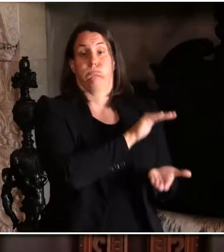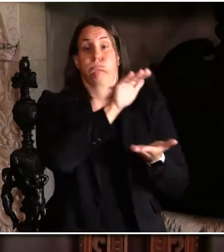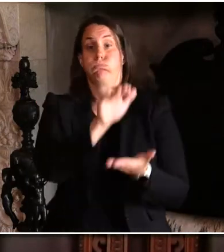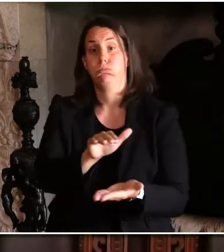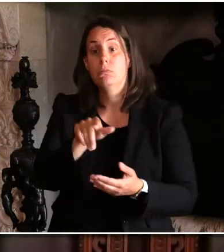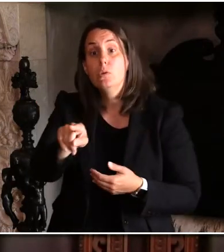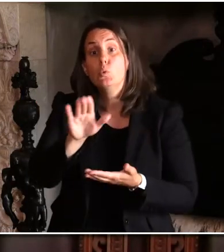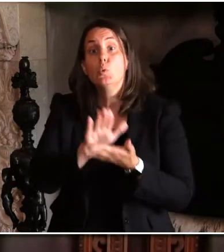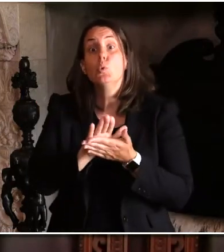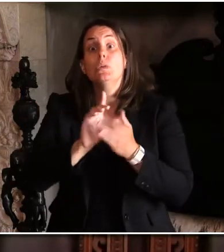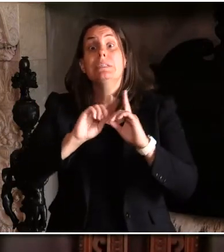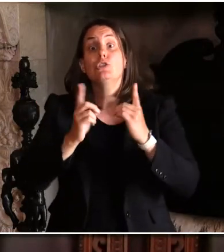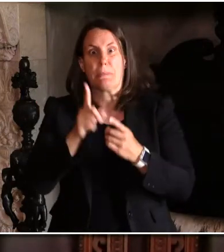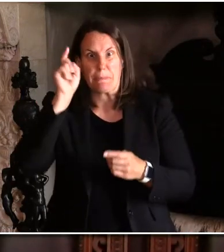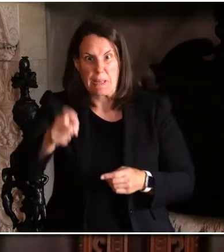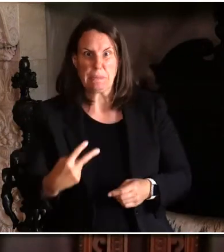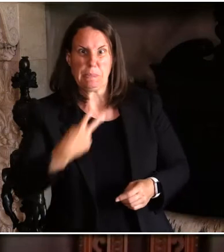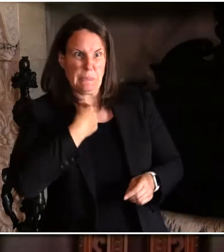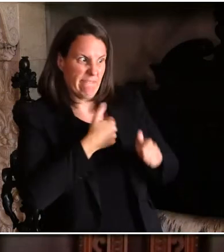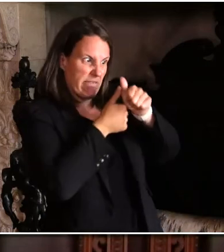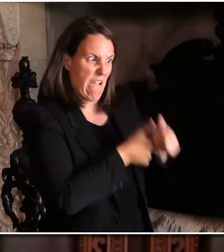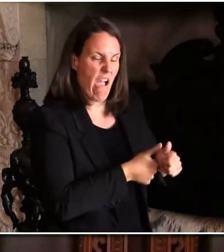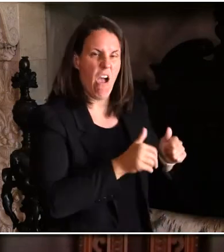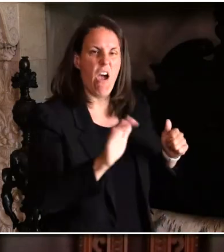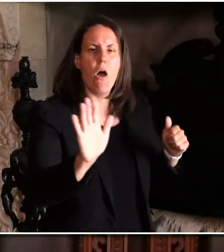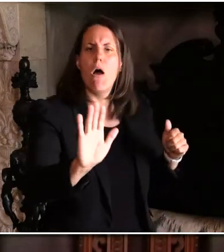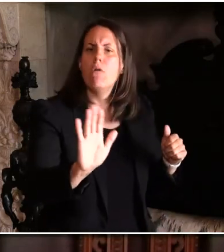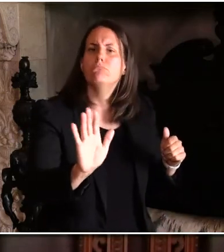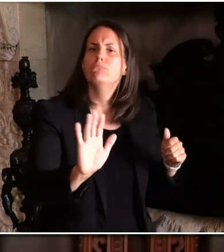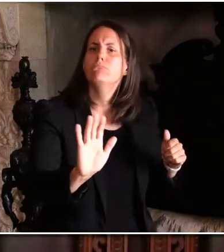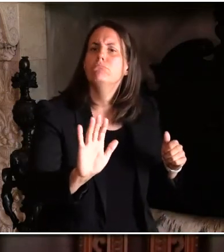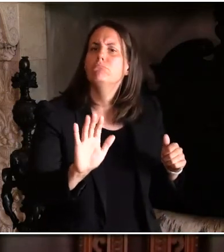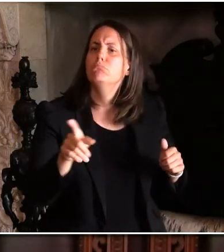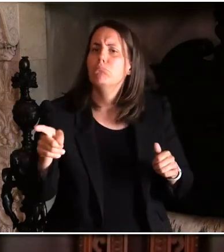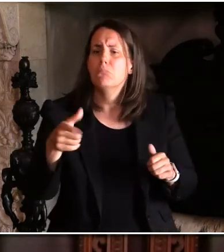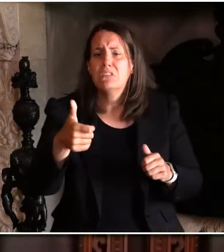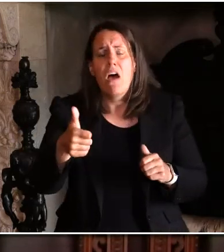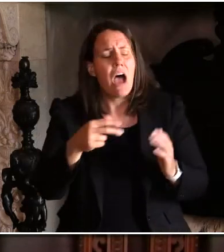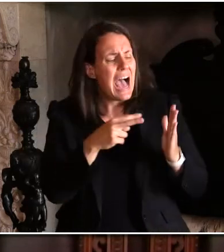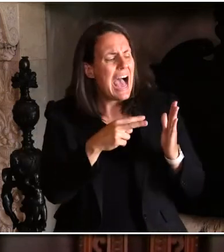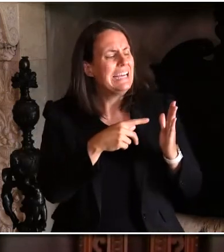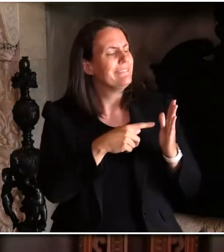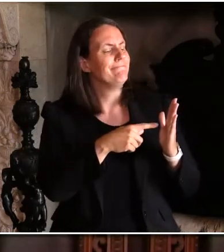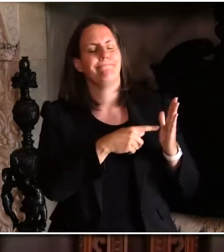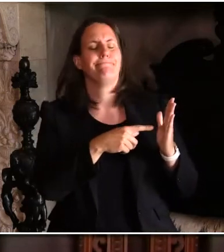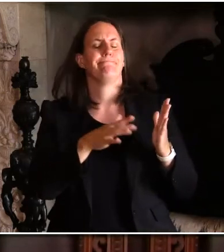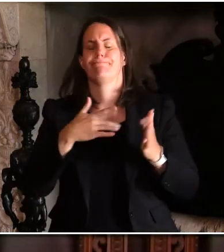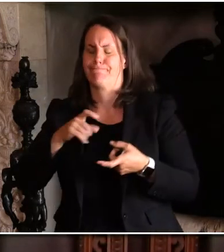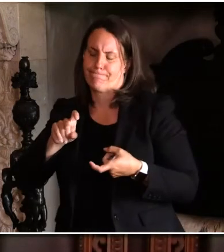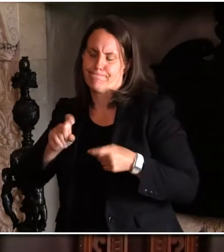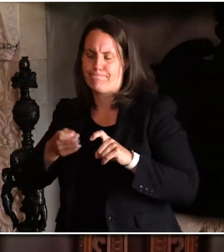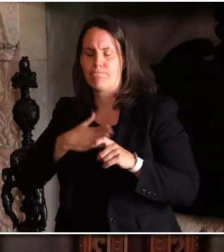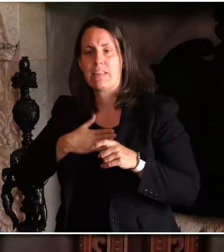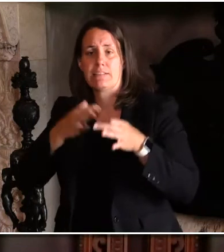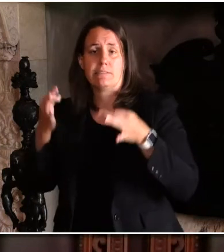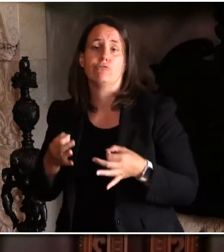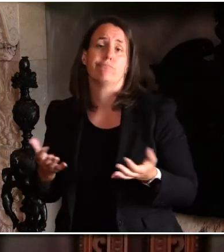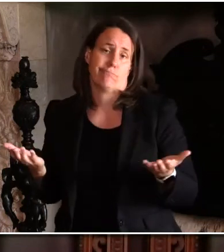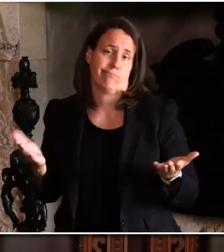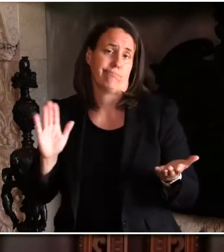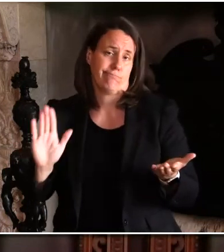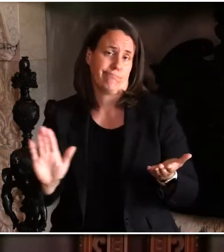decisions will be made. And so there's no way that the Department of Public Instruction is telling people they have to have 10